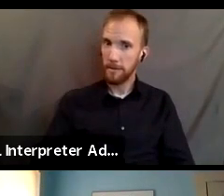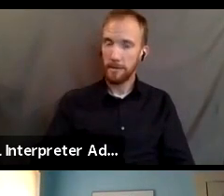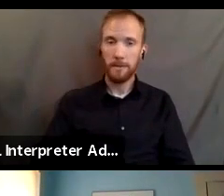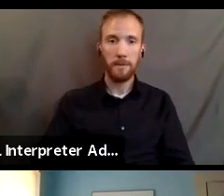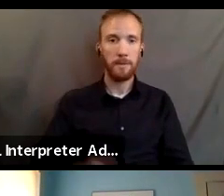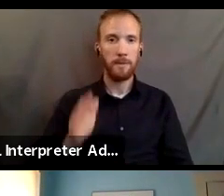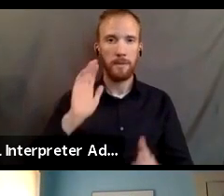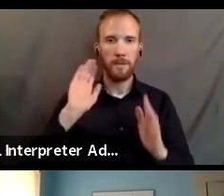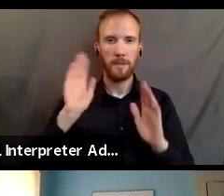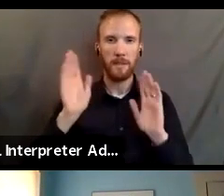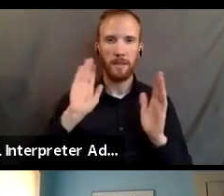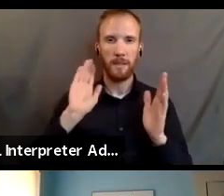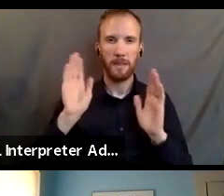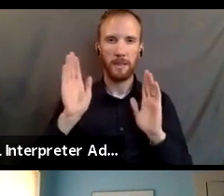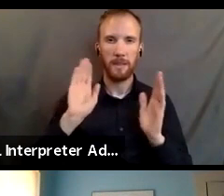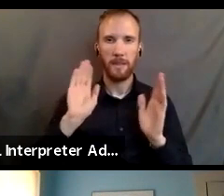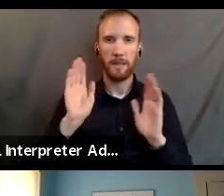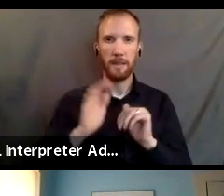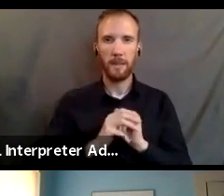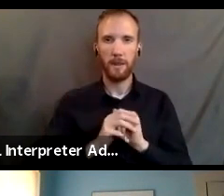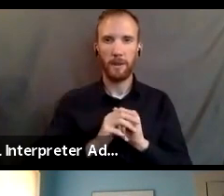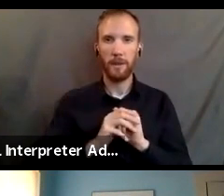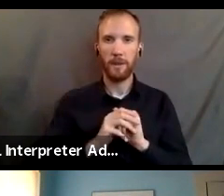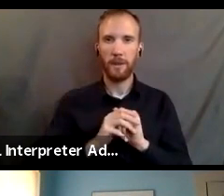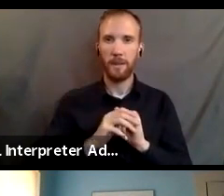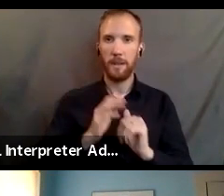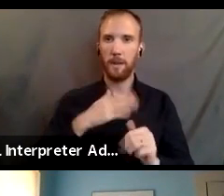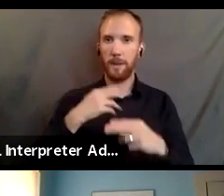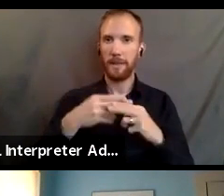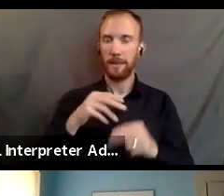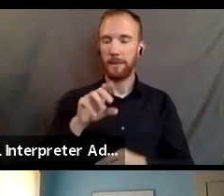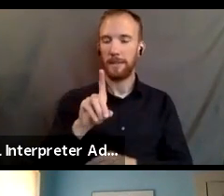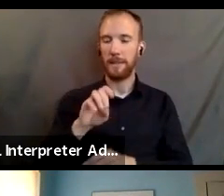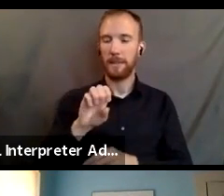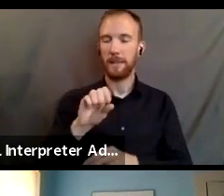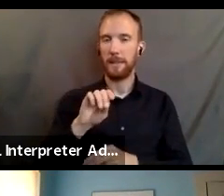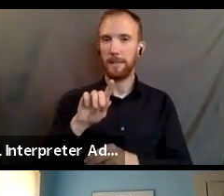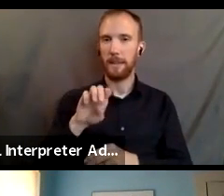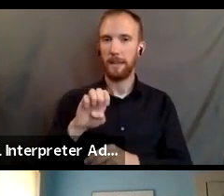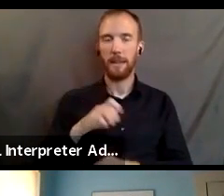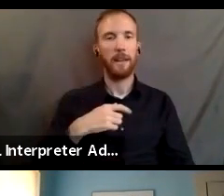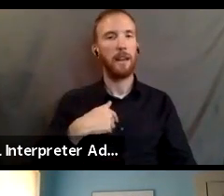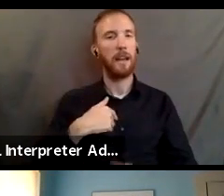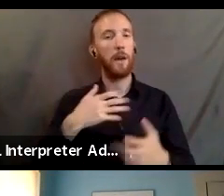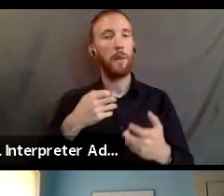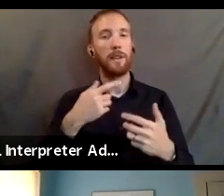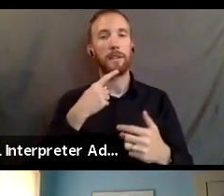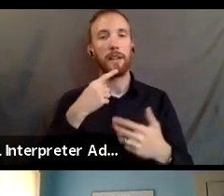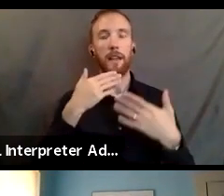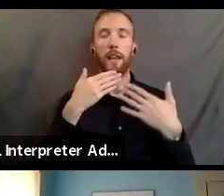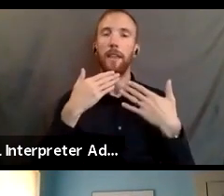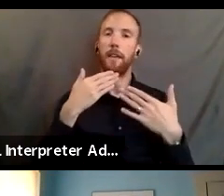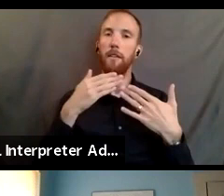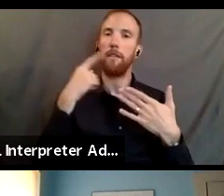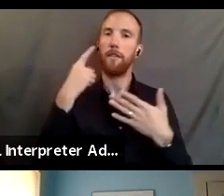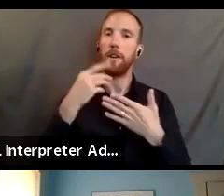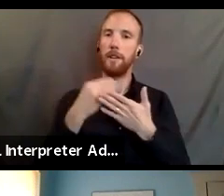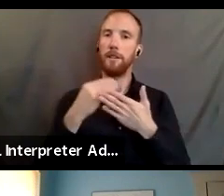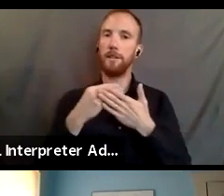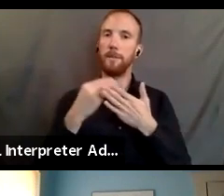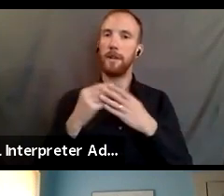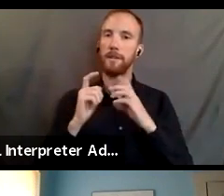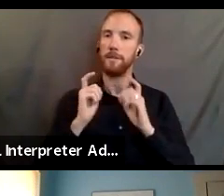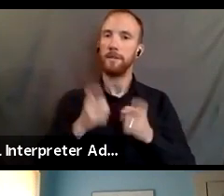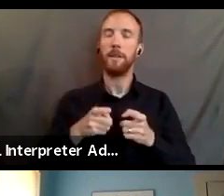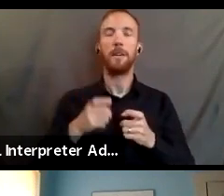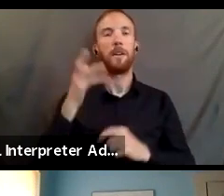vicente please proceed vicente thank you now i'd like to say that i'm very thankful for the scholarship not only because